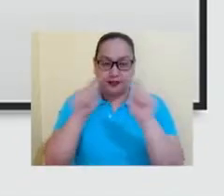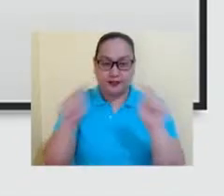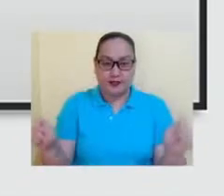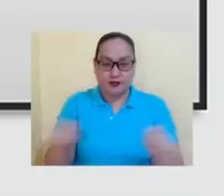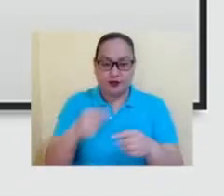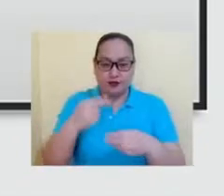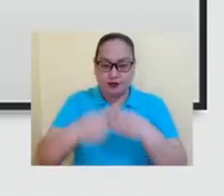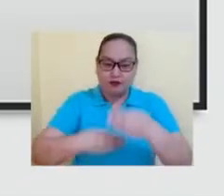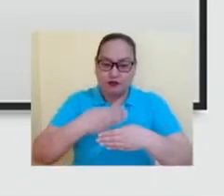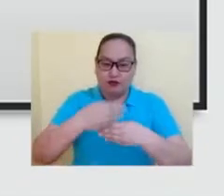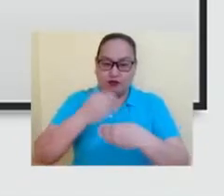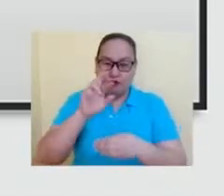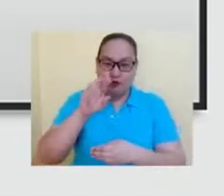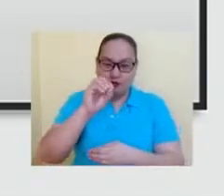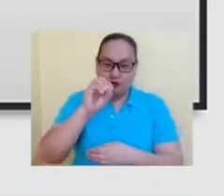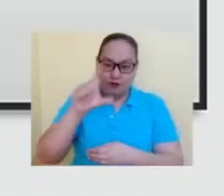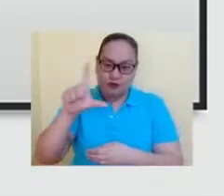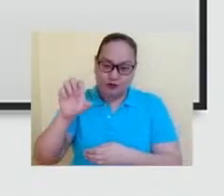bandages.